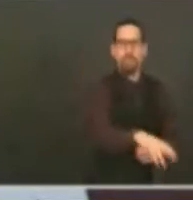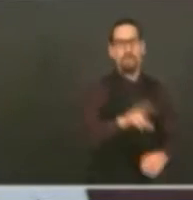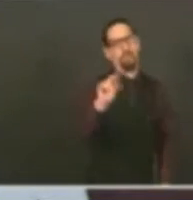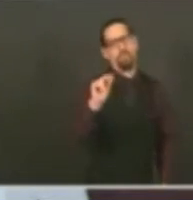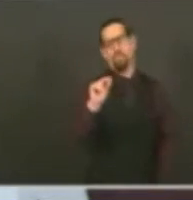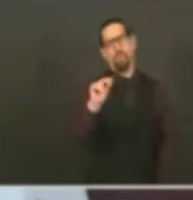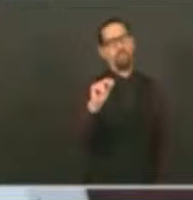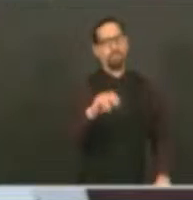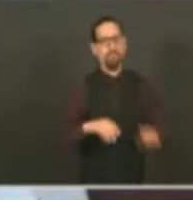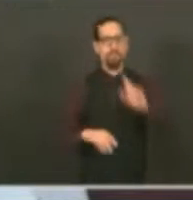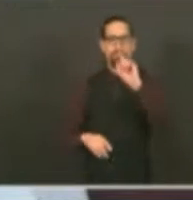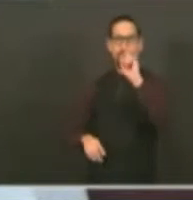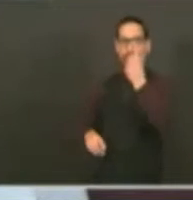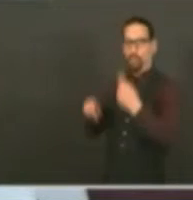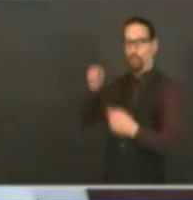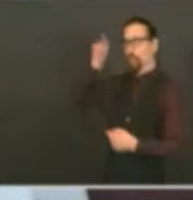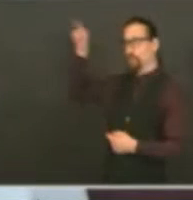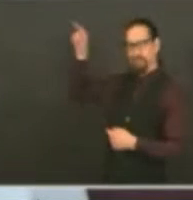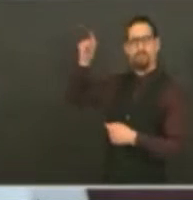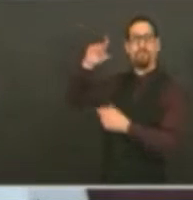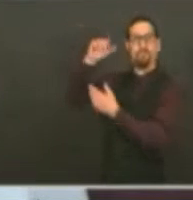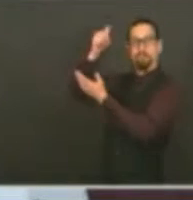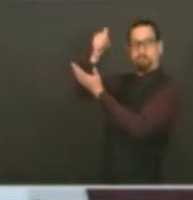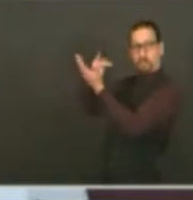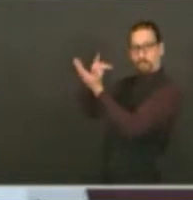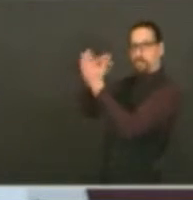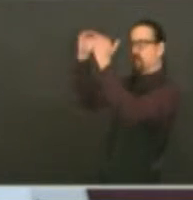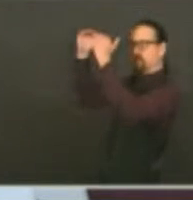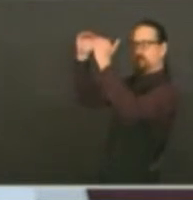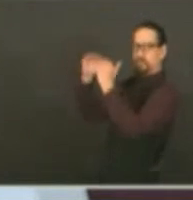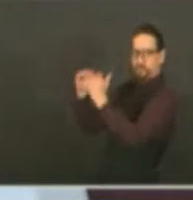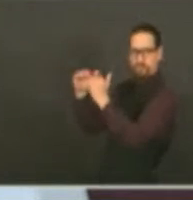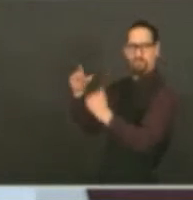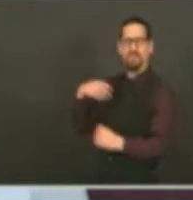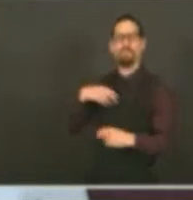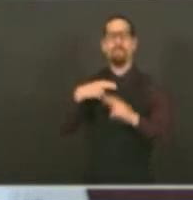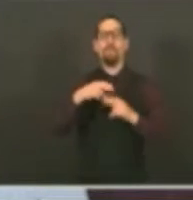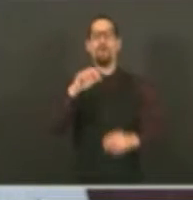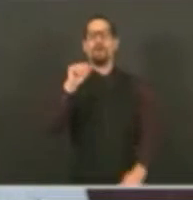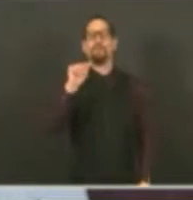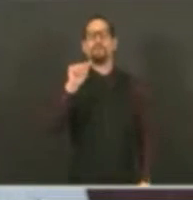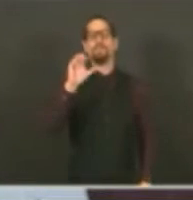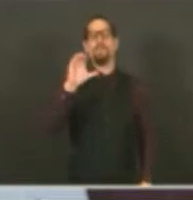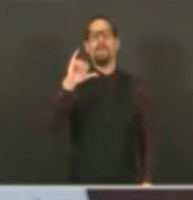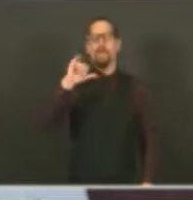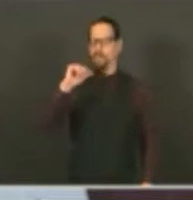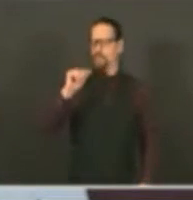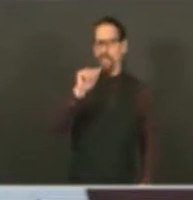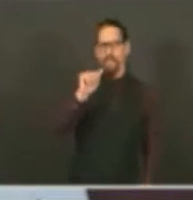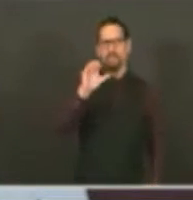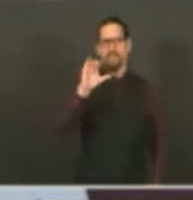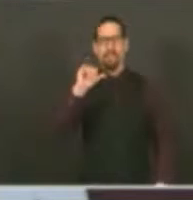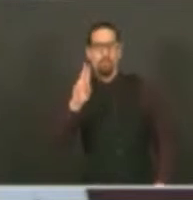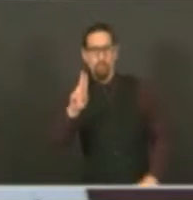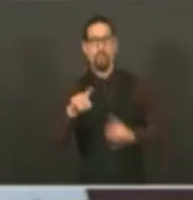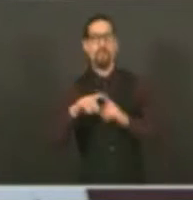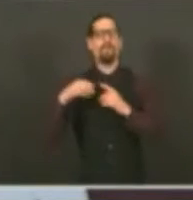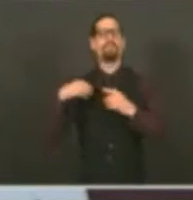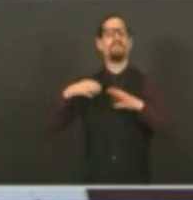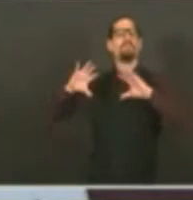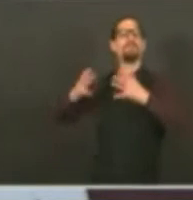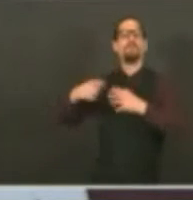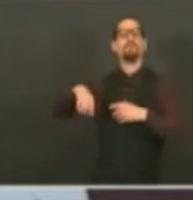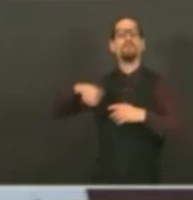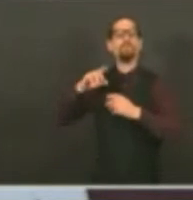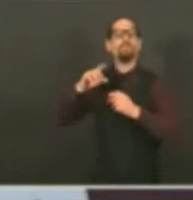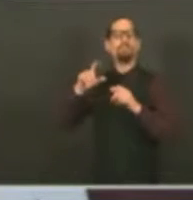that's going to meet this weekend to make recommendations on how the vaccine should be used. And that's an important note. The FDA is going to recommend whether or